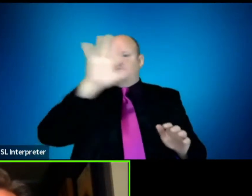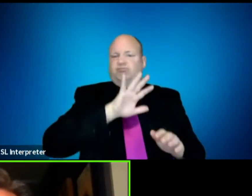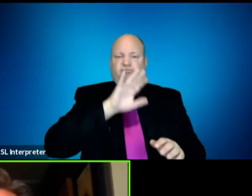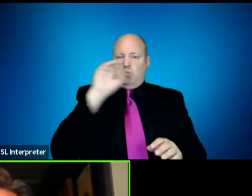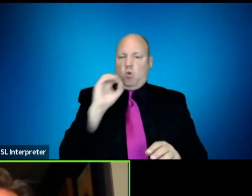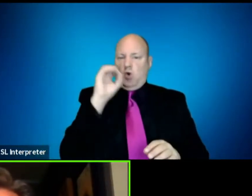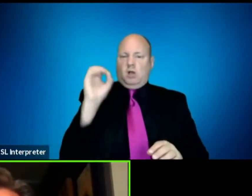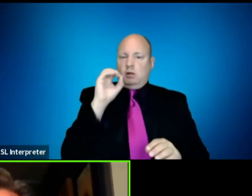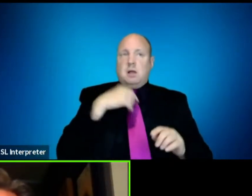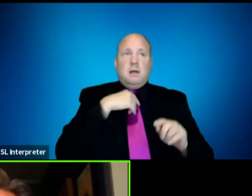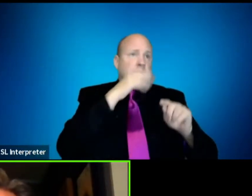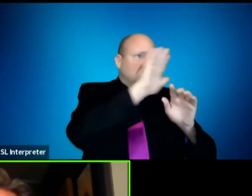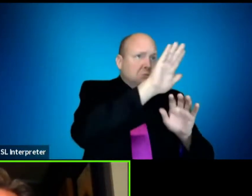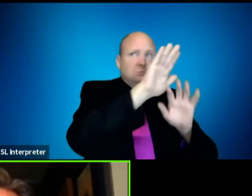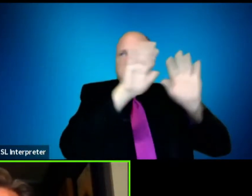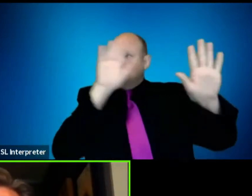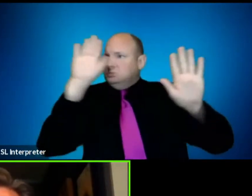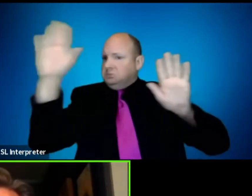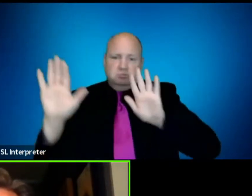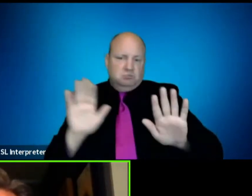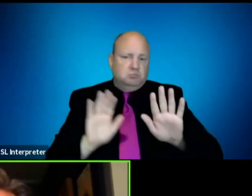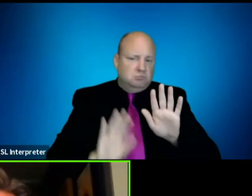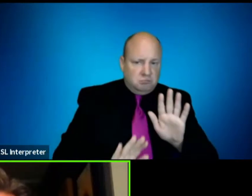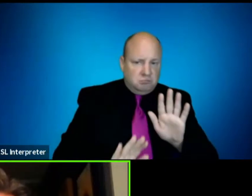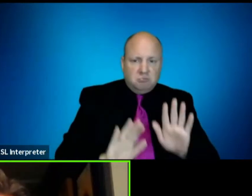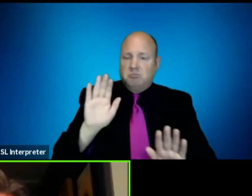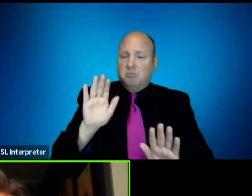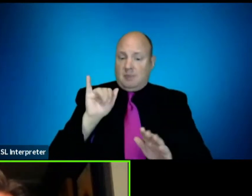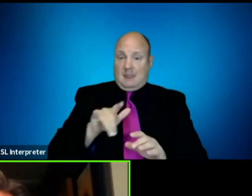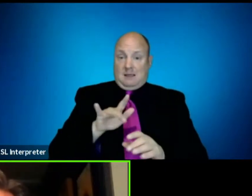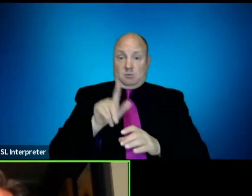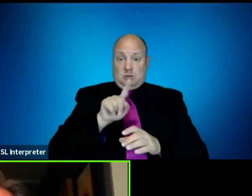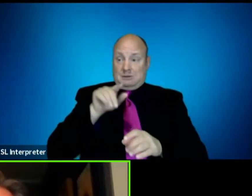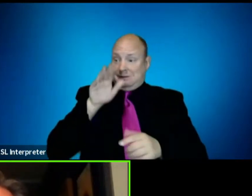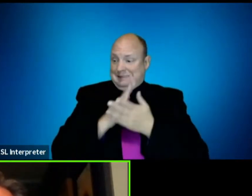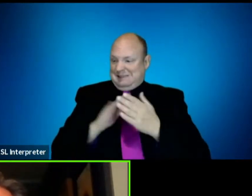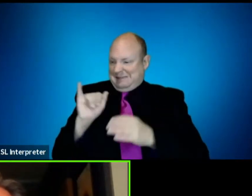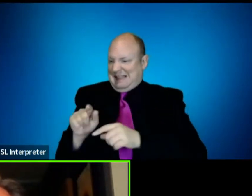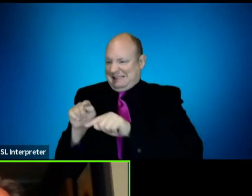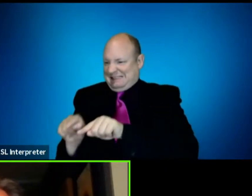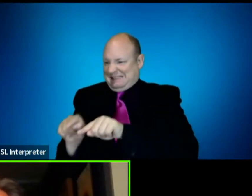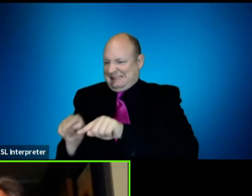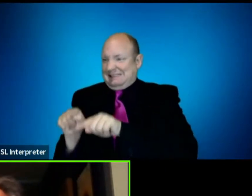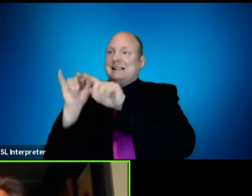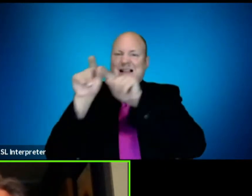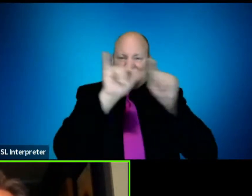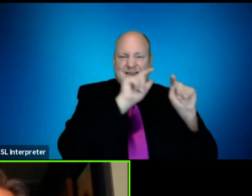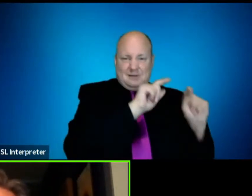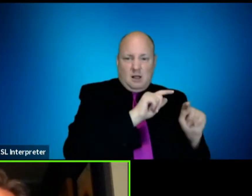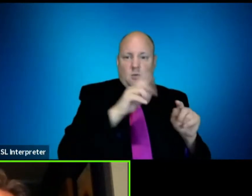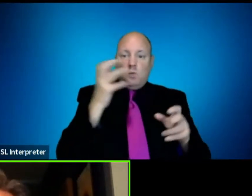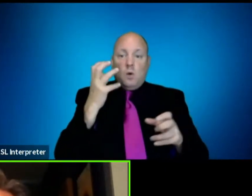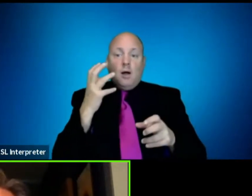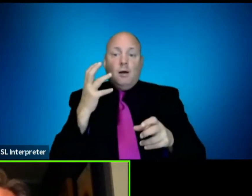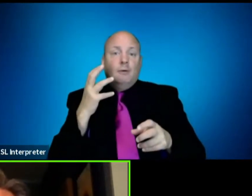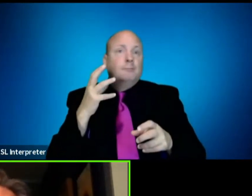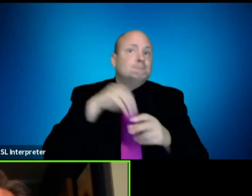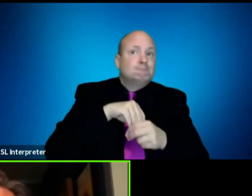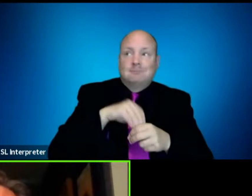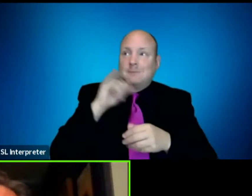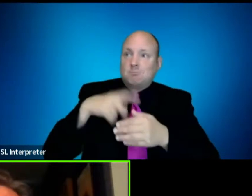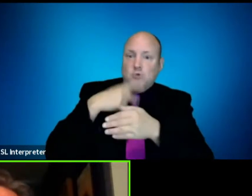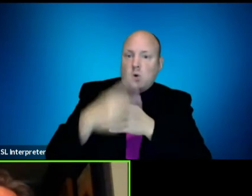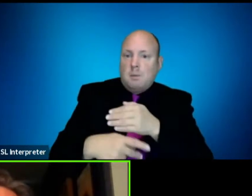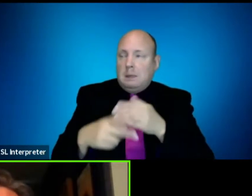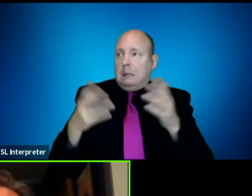will look at that as we get more schools signed up and be able to, at a subsequent event, try and give you a little bit more picture of who's participating and who's